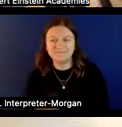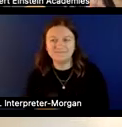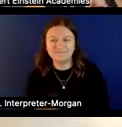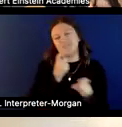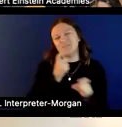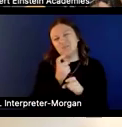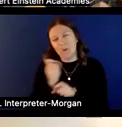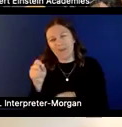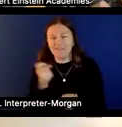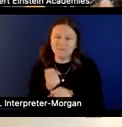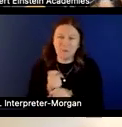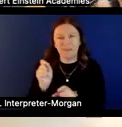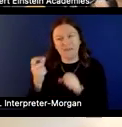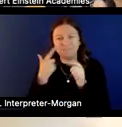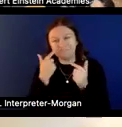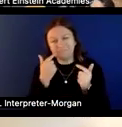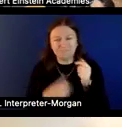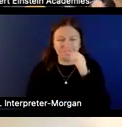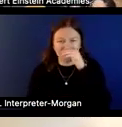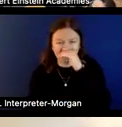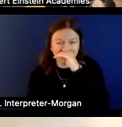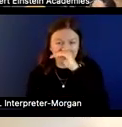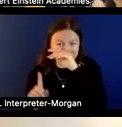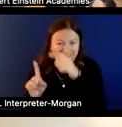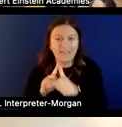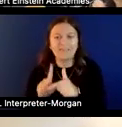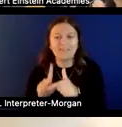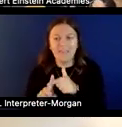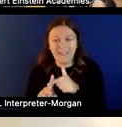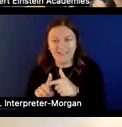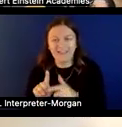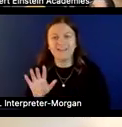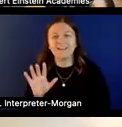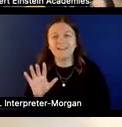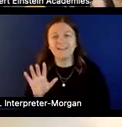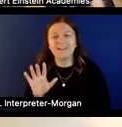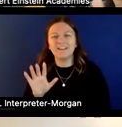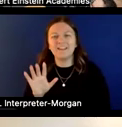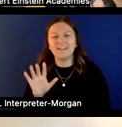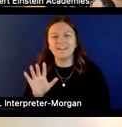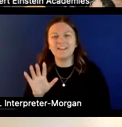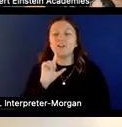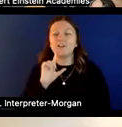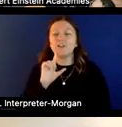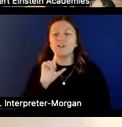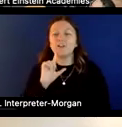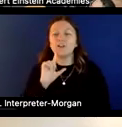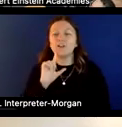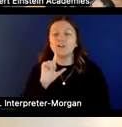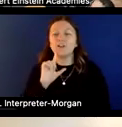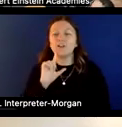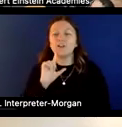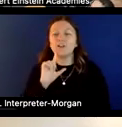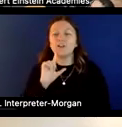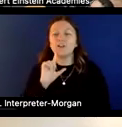Culture again. So nur die kleine Ebene. And then now, to be correct, heute nehmen wir genau today we're like precise, today we're